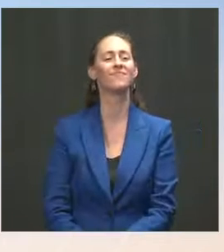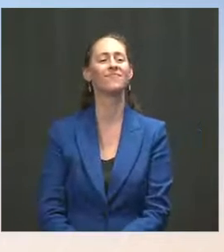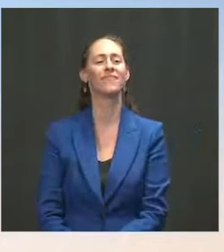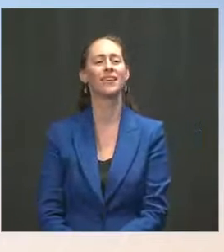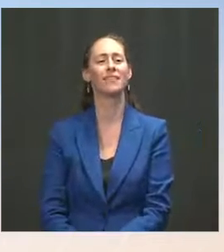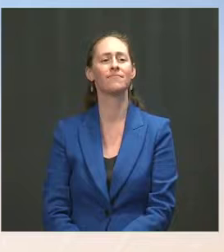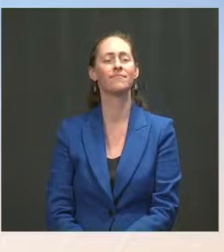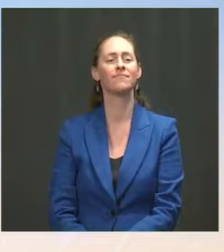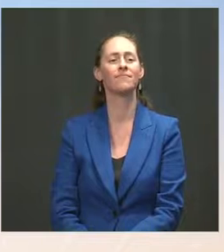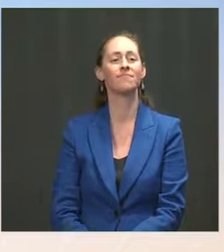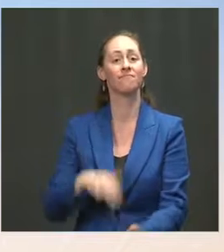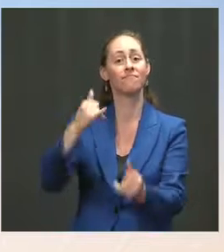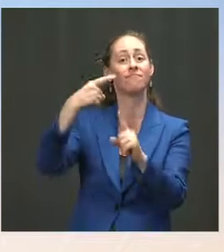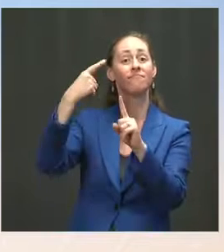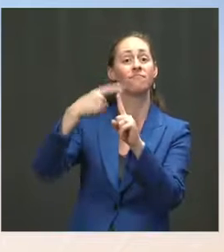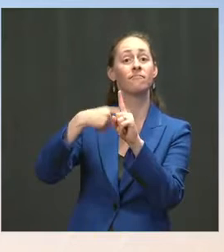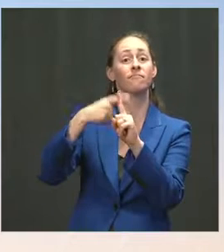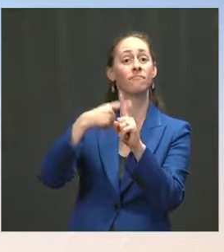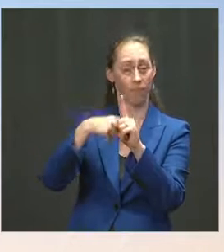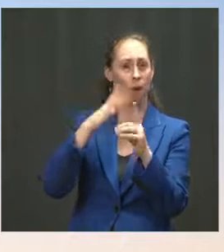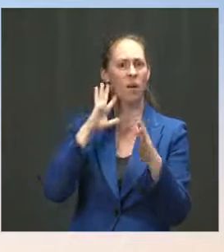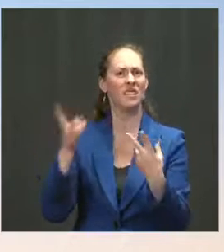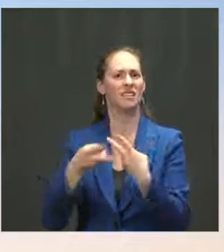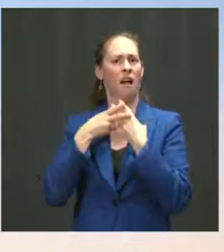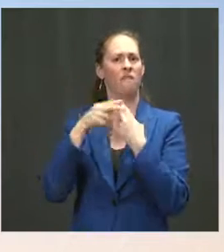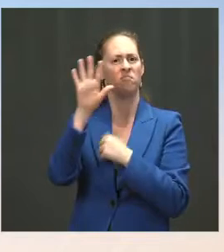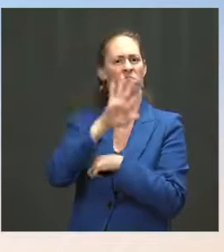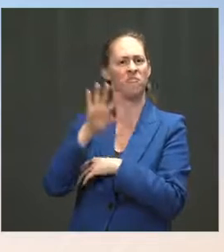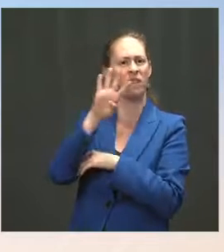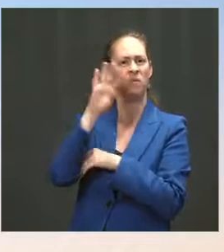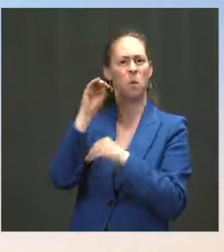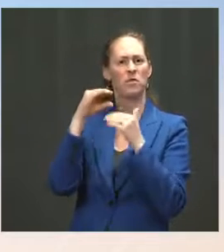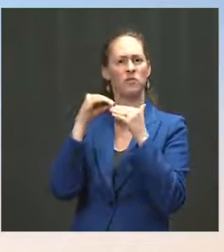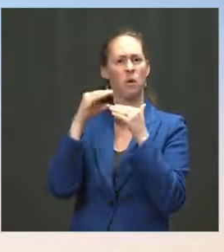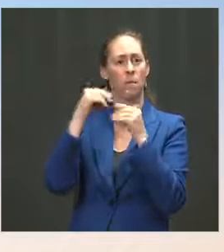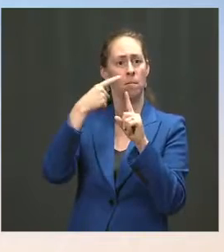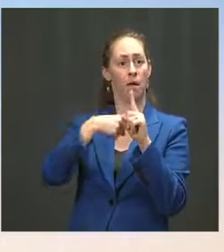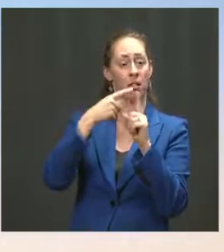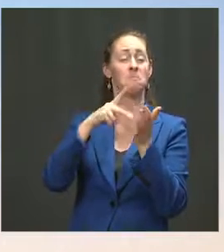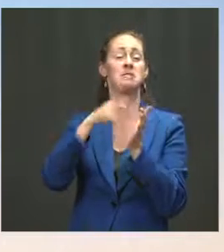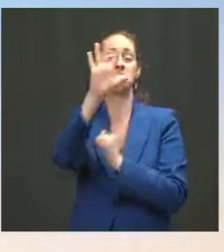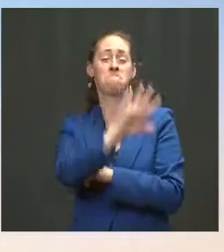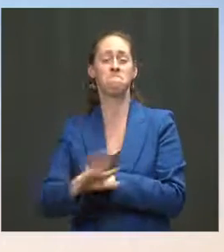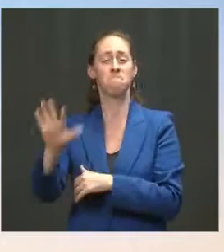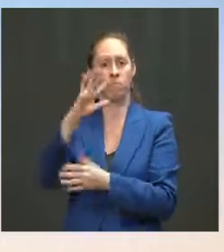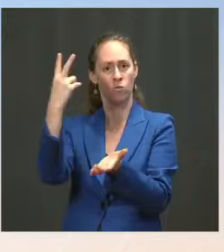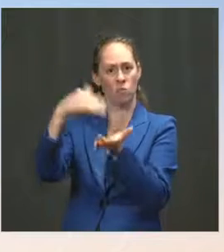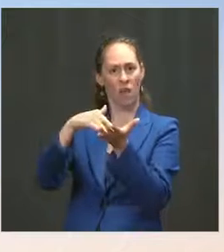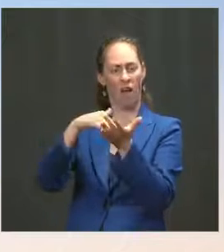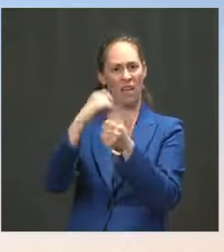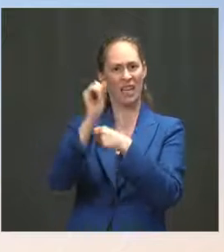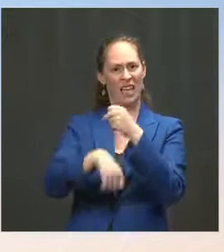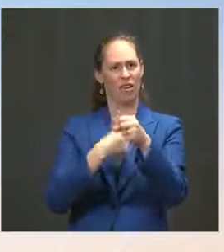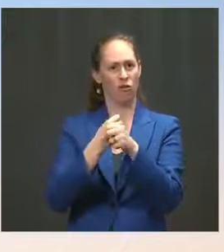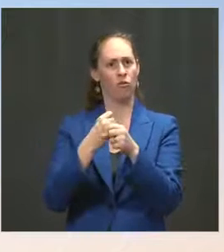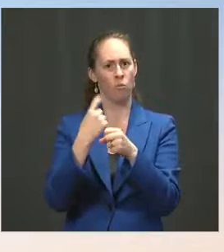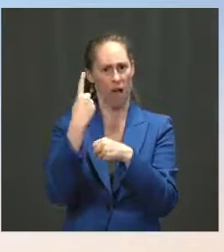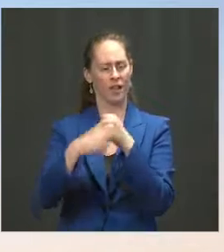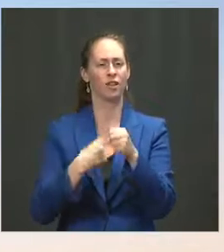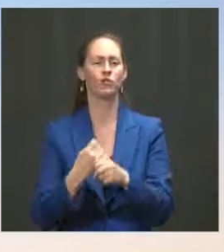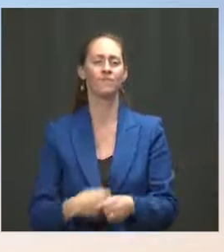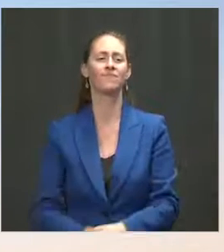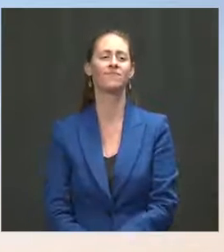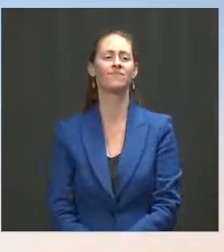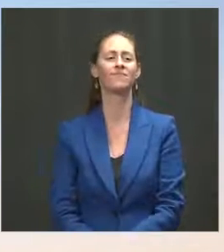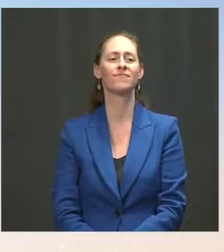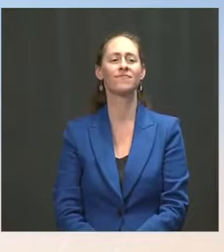$2,000 per year for a typical family of four. And President Biden and the president's Build Back Better agenda that passed the Senate would extend these savings,